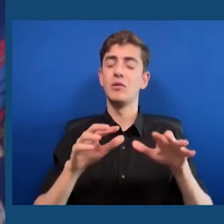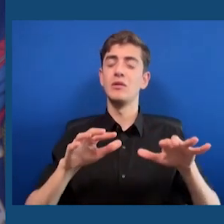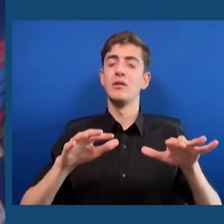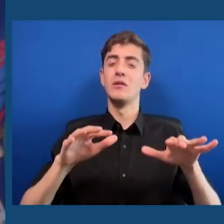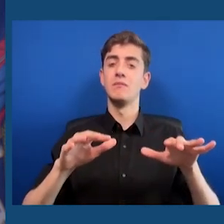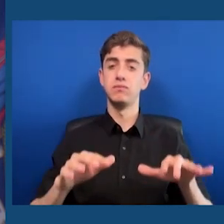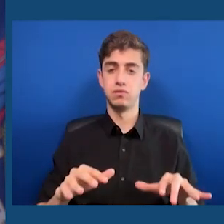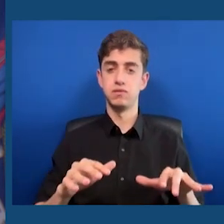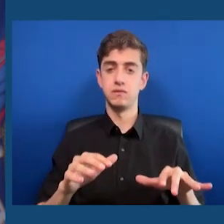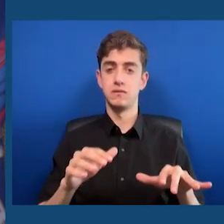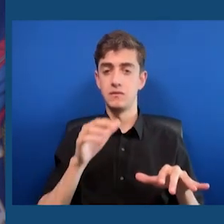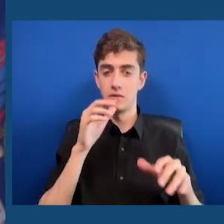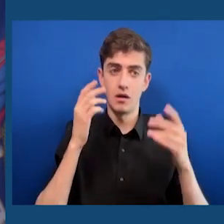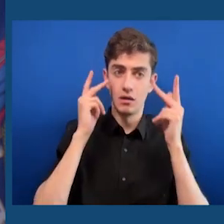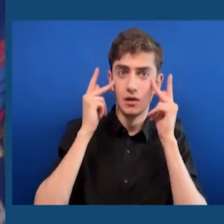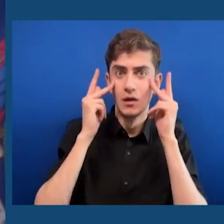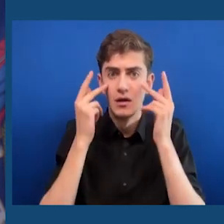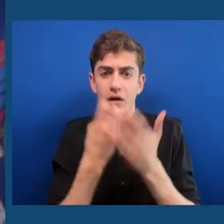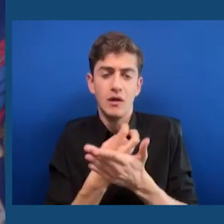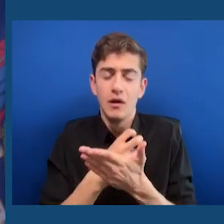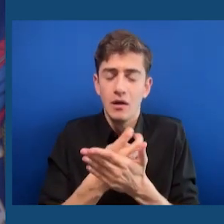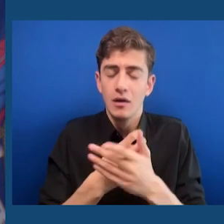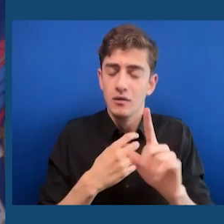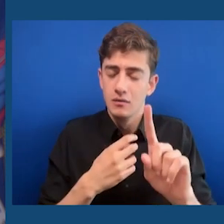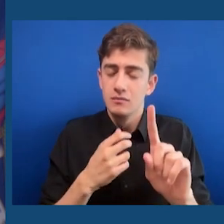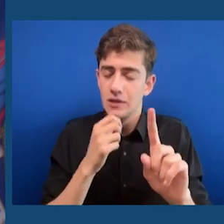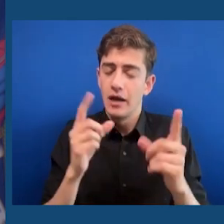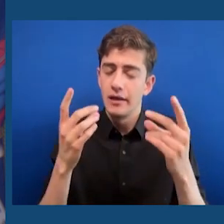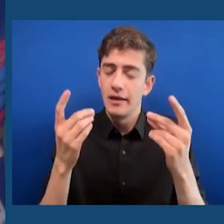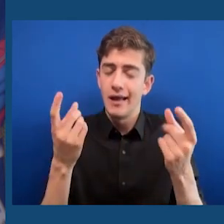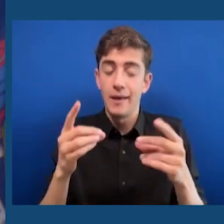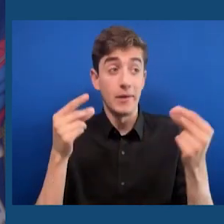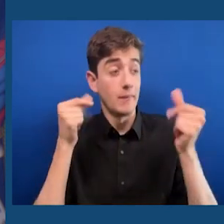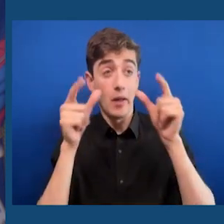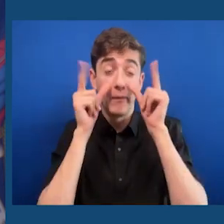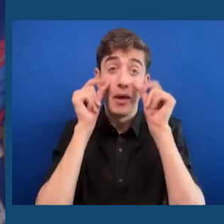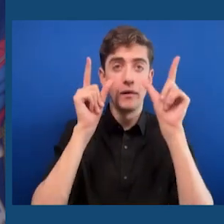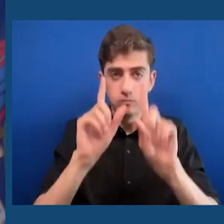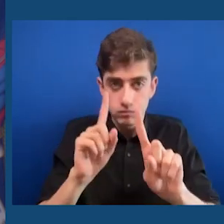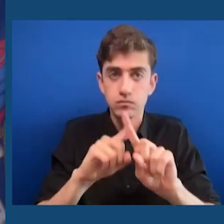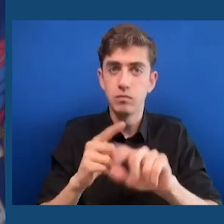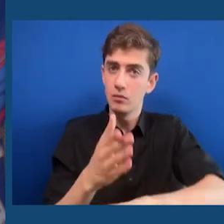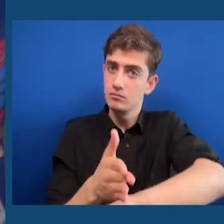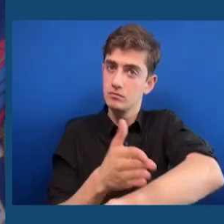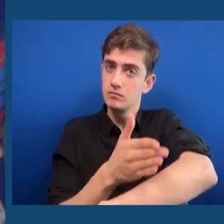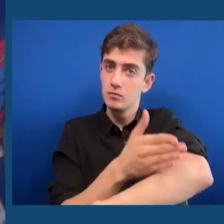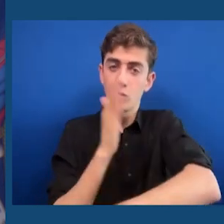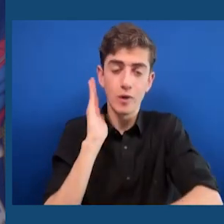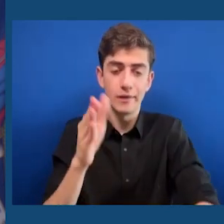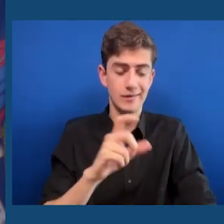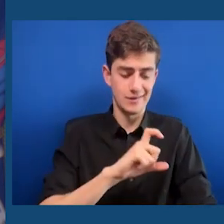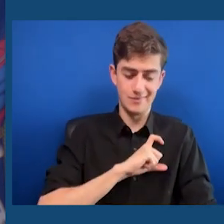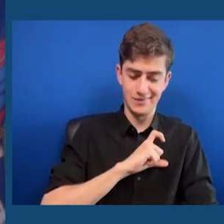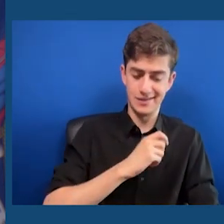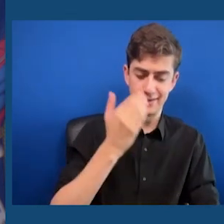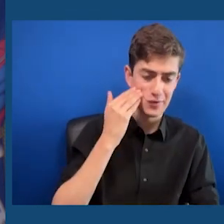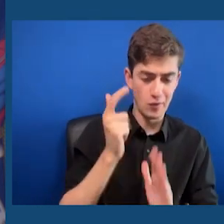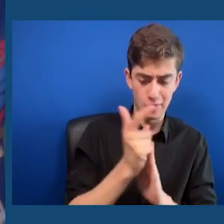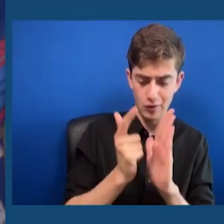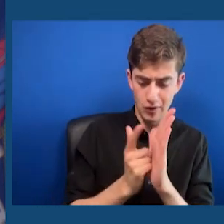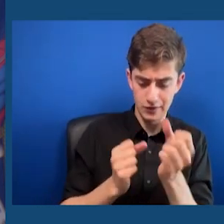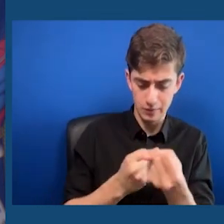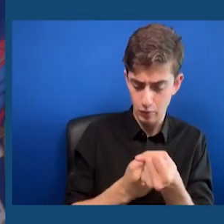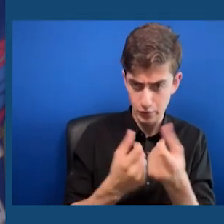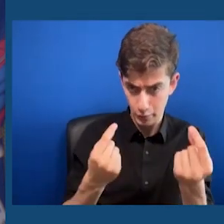enforcement, they're going to have more laws on their side. Our district attorneys know that they're willing to do it. It's important. So point 1, we're bolstering criminal penalties